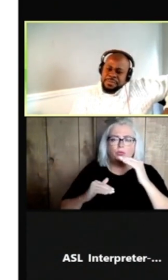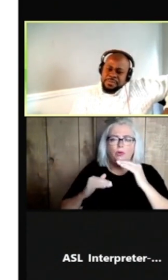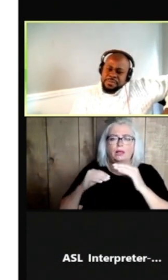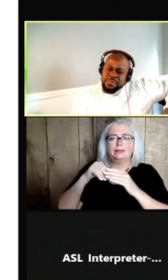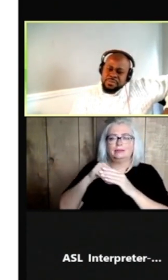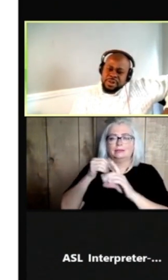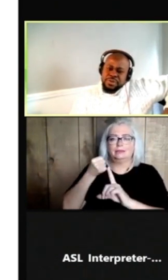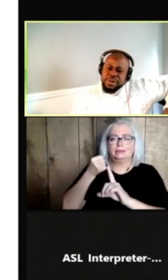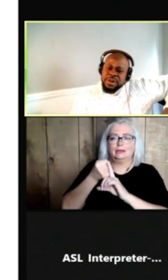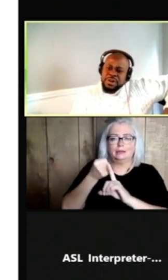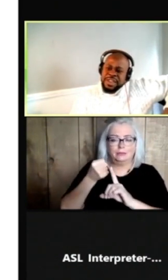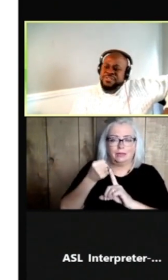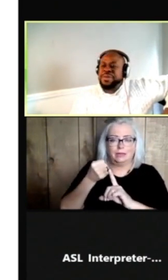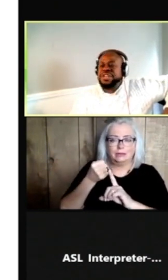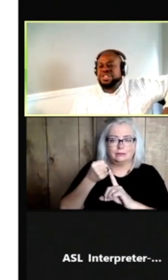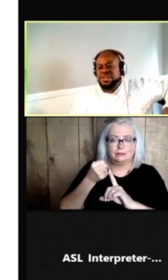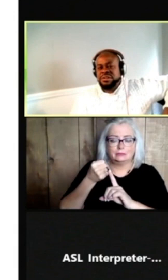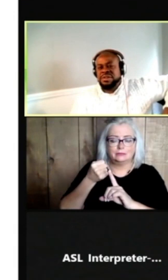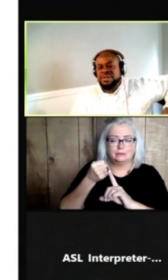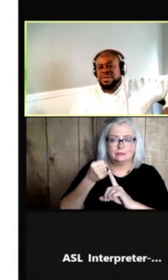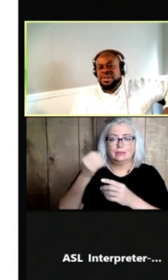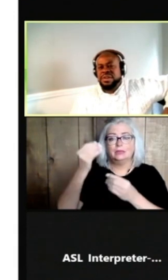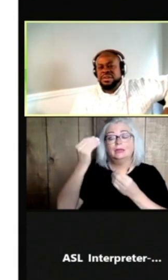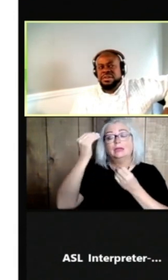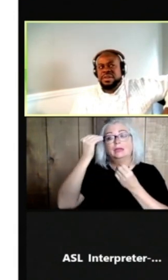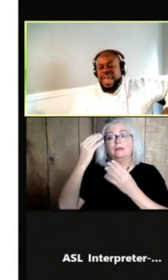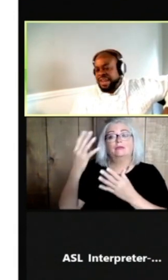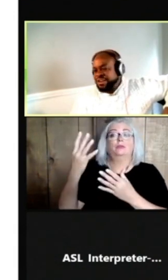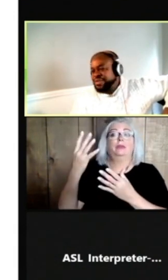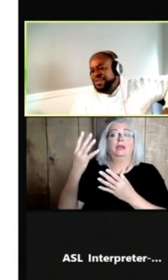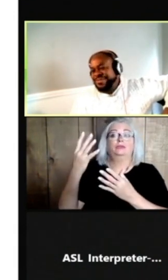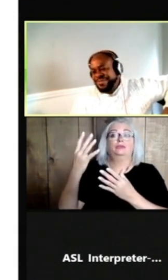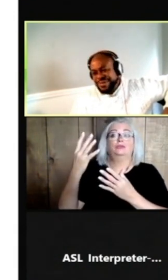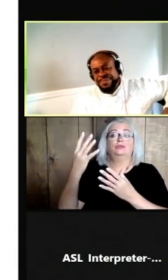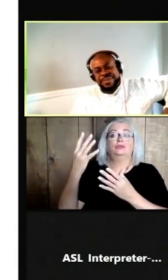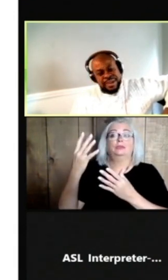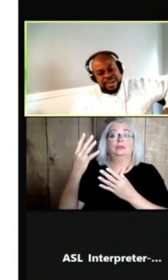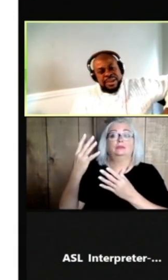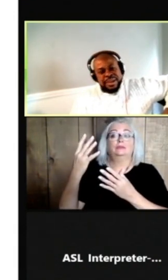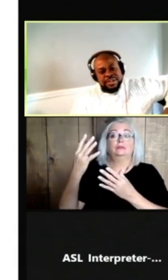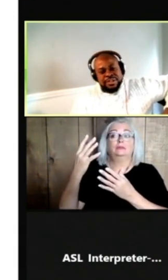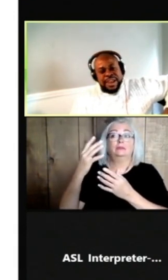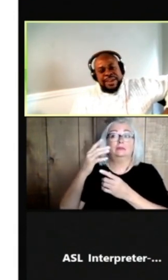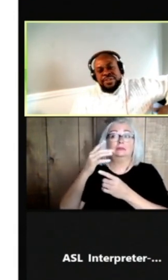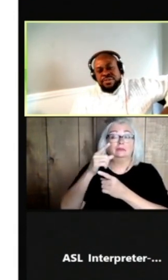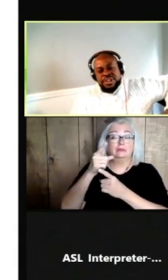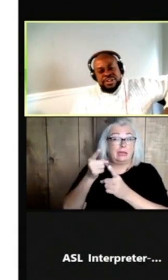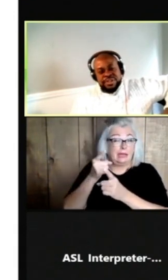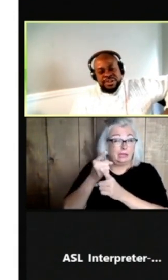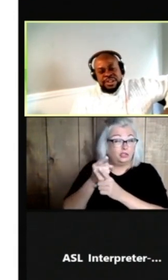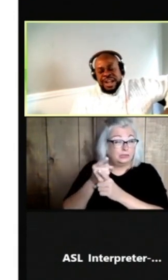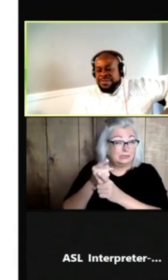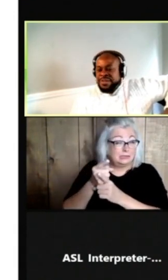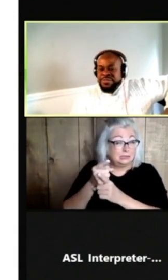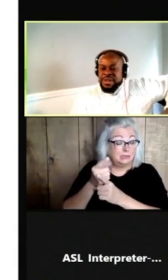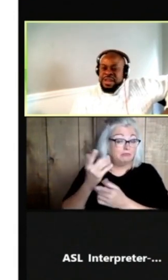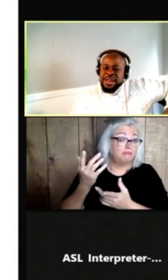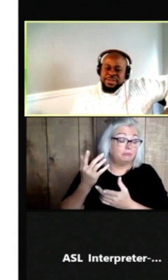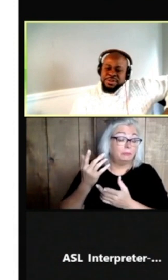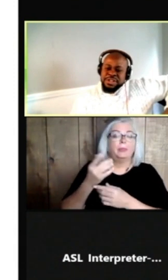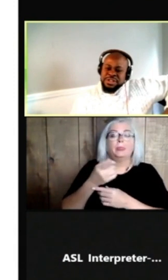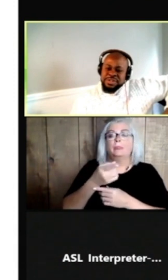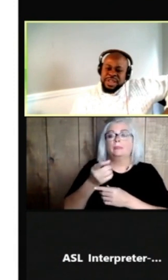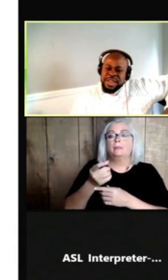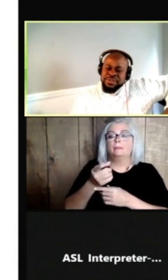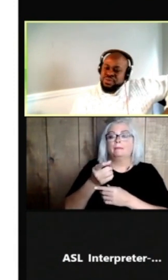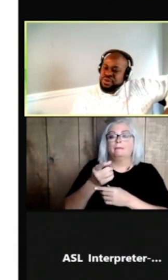of what I'm going to call information accuracy, right? And so I have these questions here. A lot of these are the